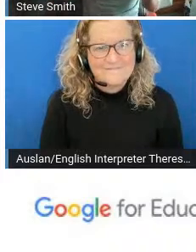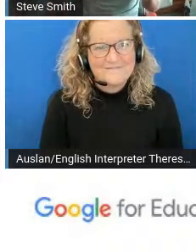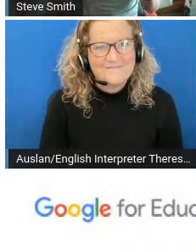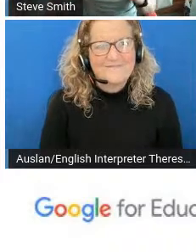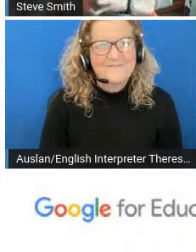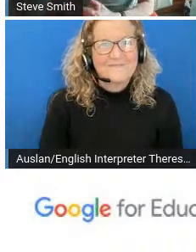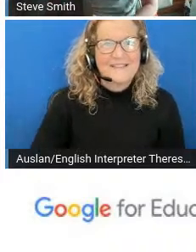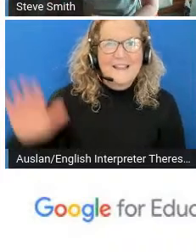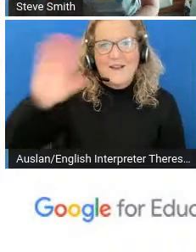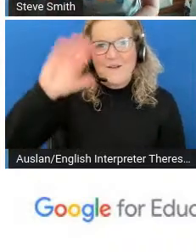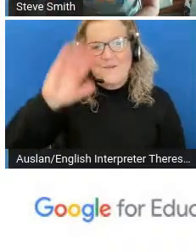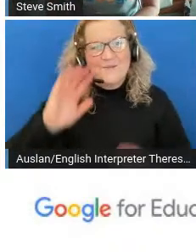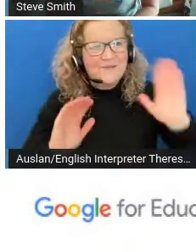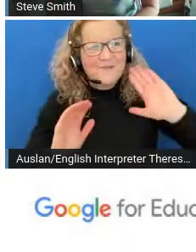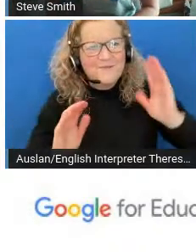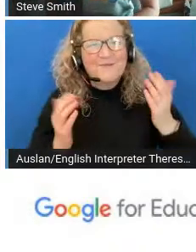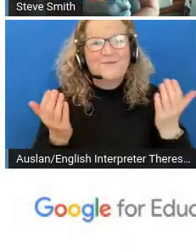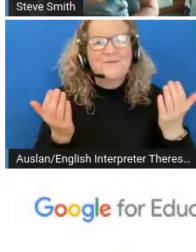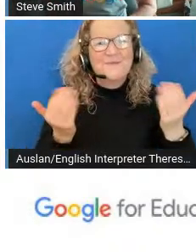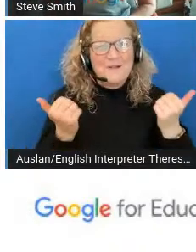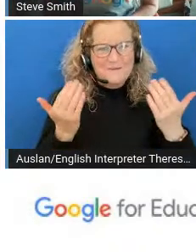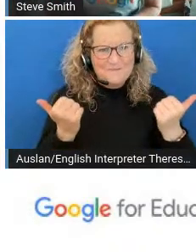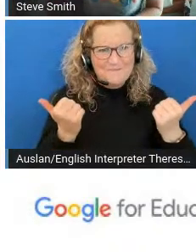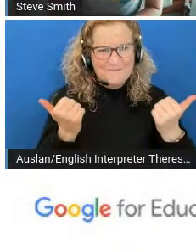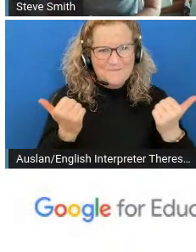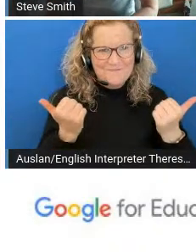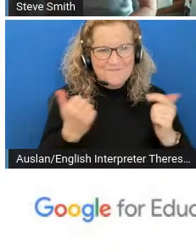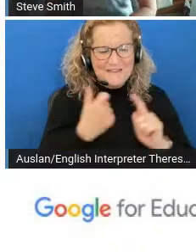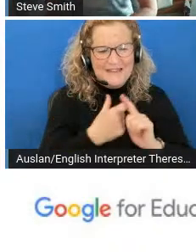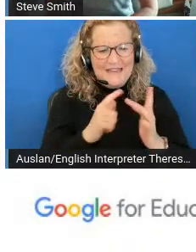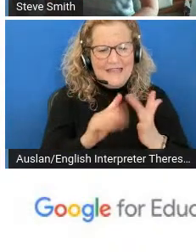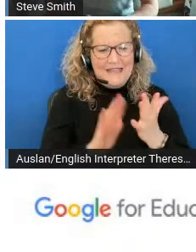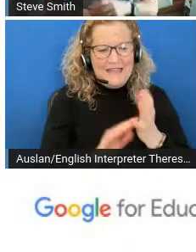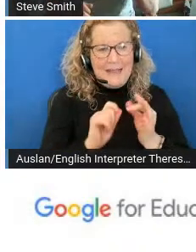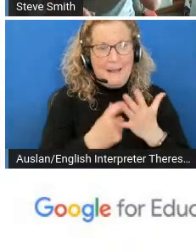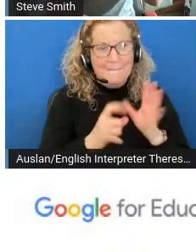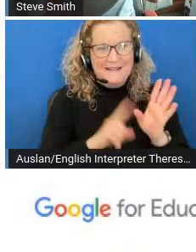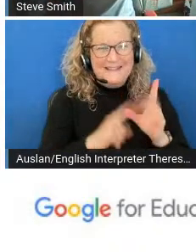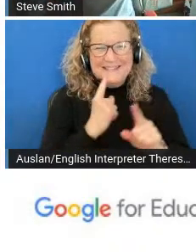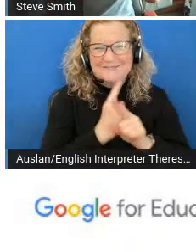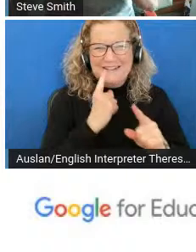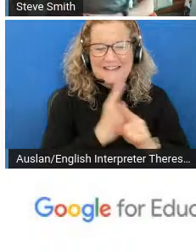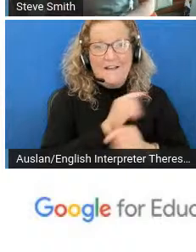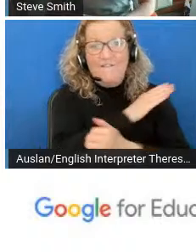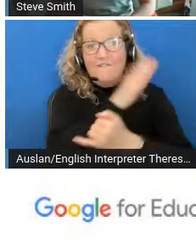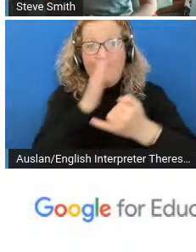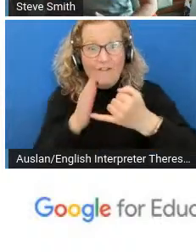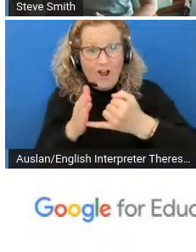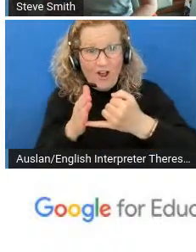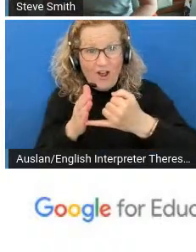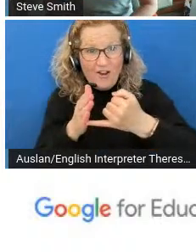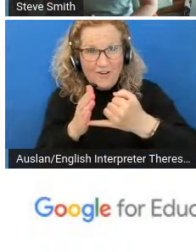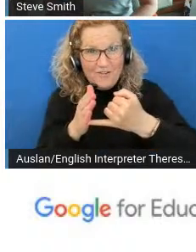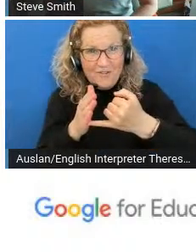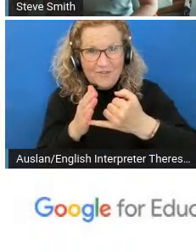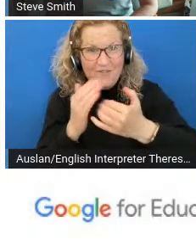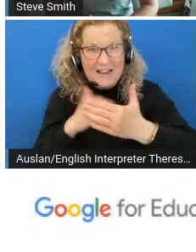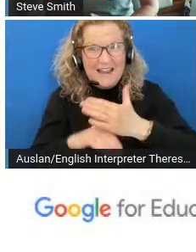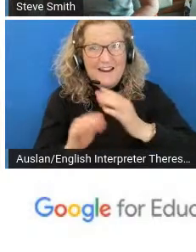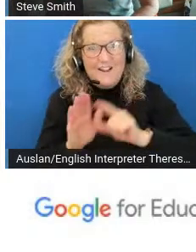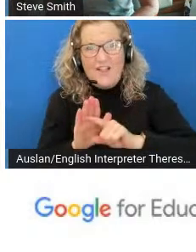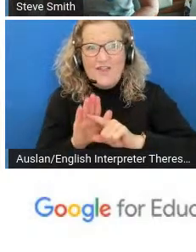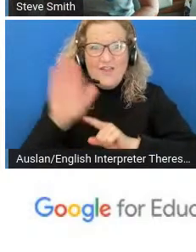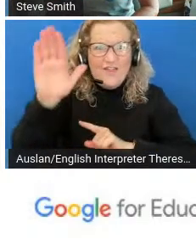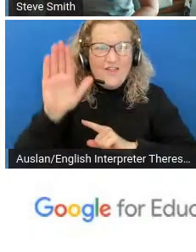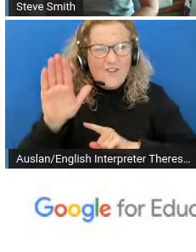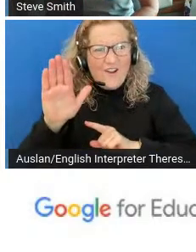Hello and welcome to what is our final in our Thriving in a Hybrid Classroom